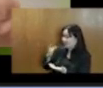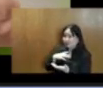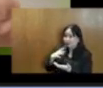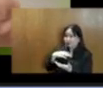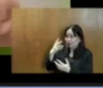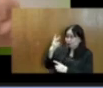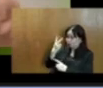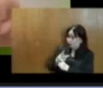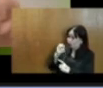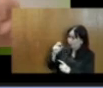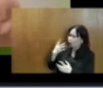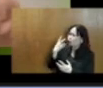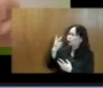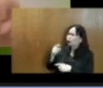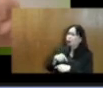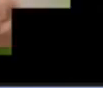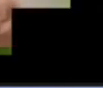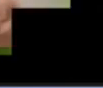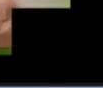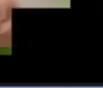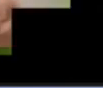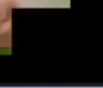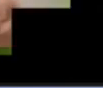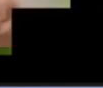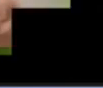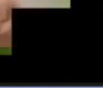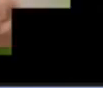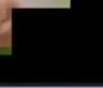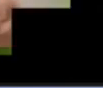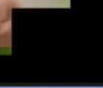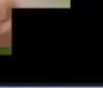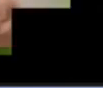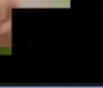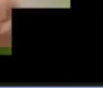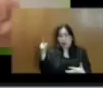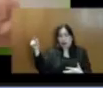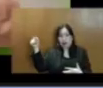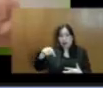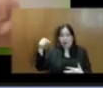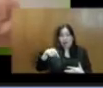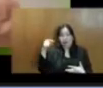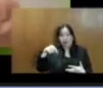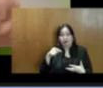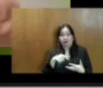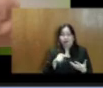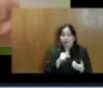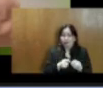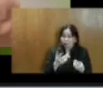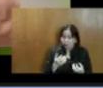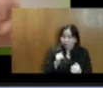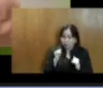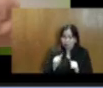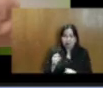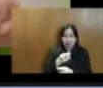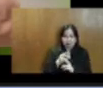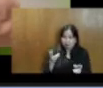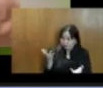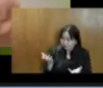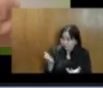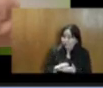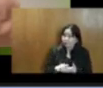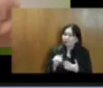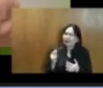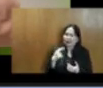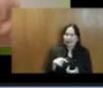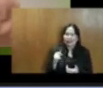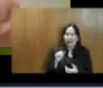last 2 months? We haven't seen you. Because the data is already there in your computer. You're able to say, would you like the same room? Would you like the same?